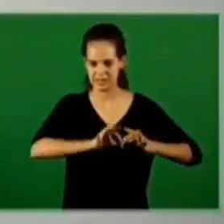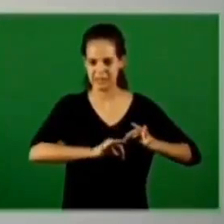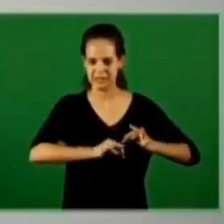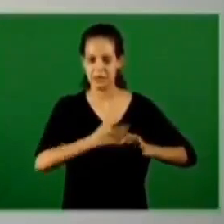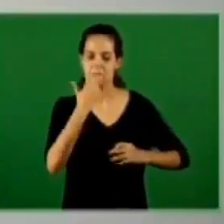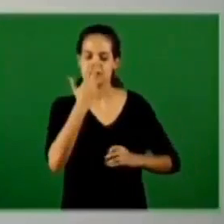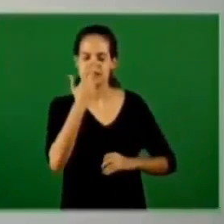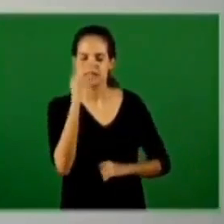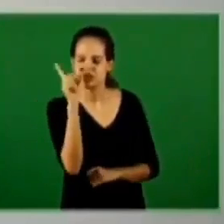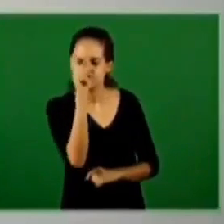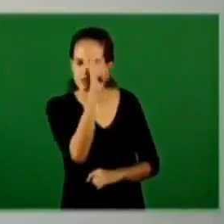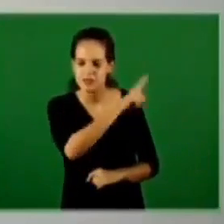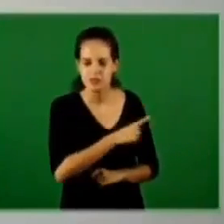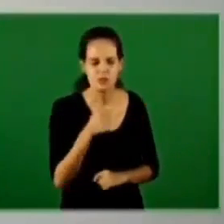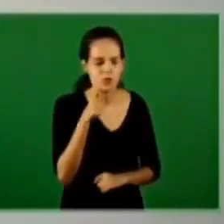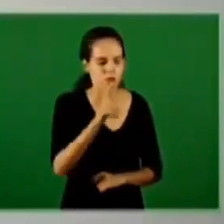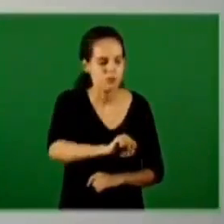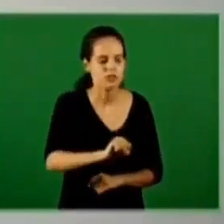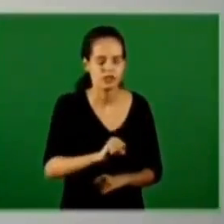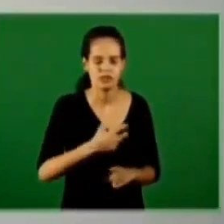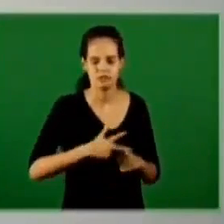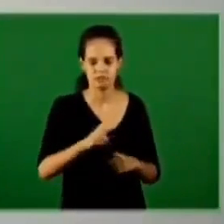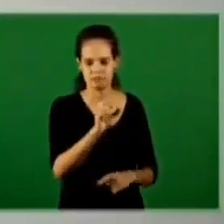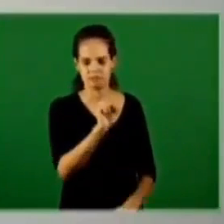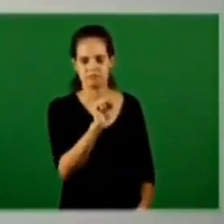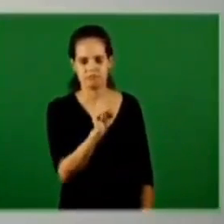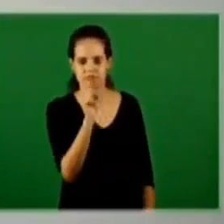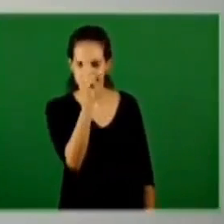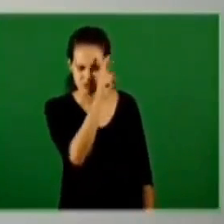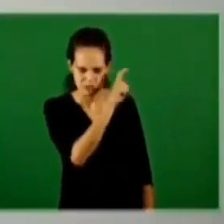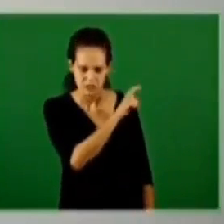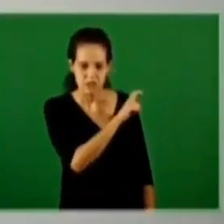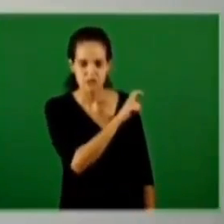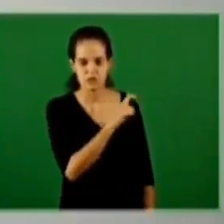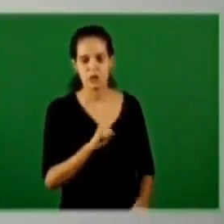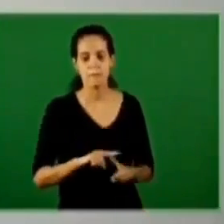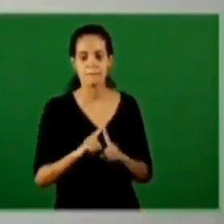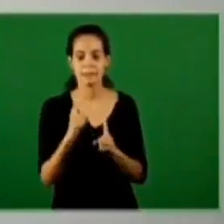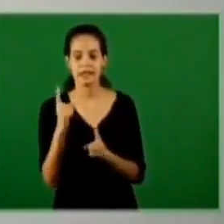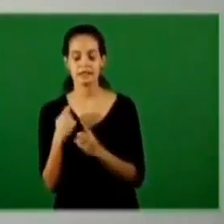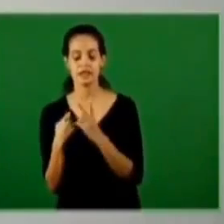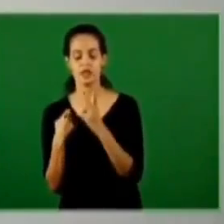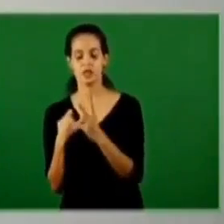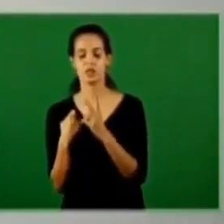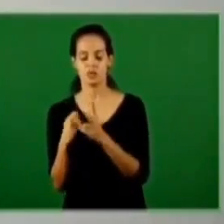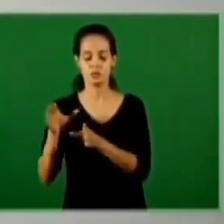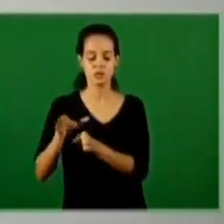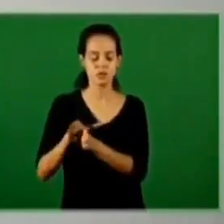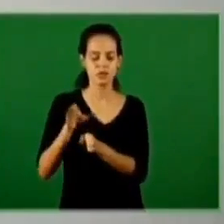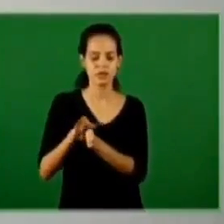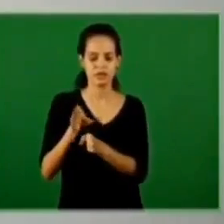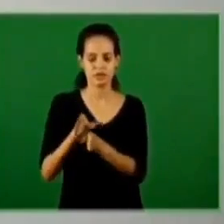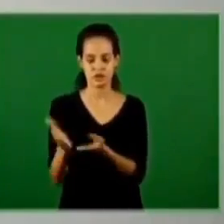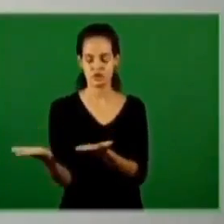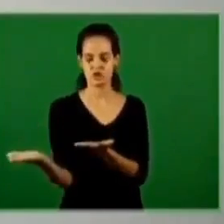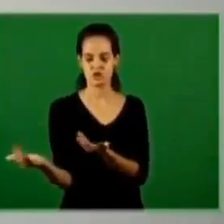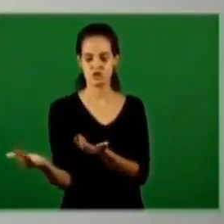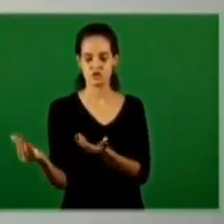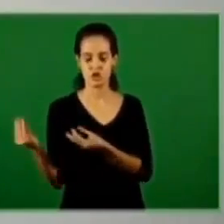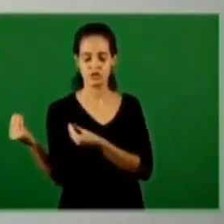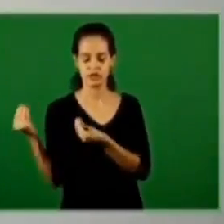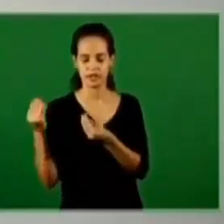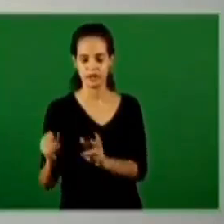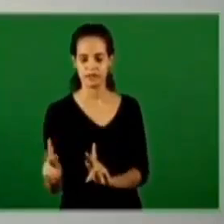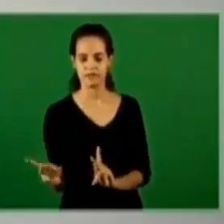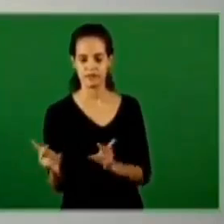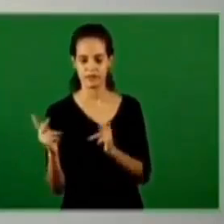very difficult to pass it. So there were two instructions that were given that were going to give victory to our youth.